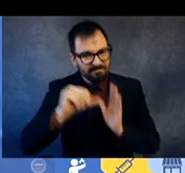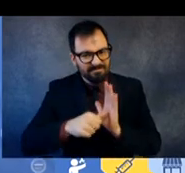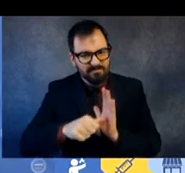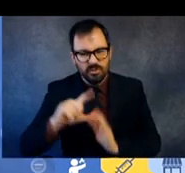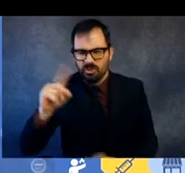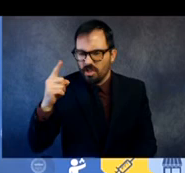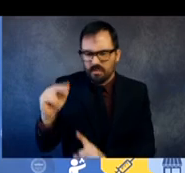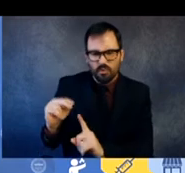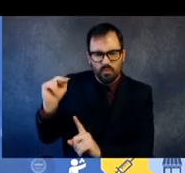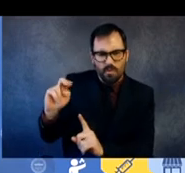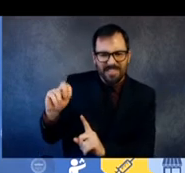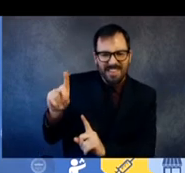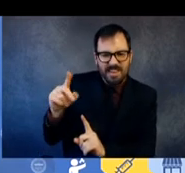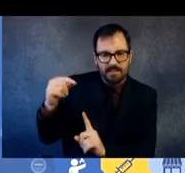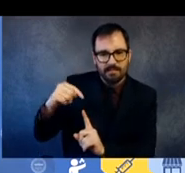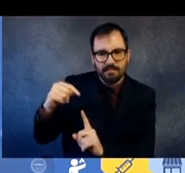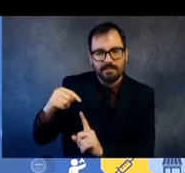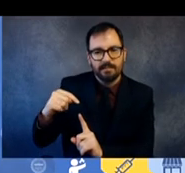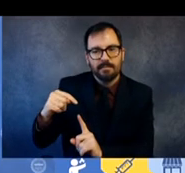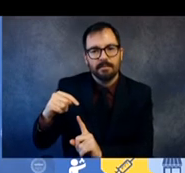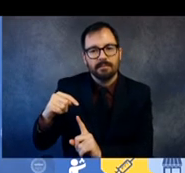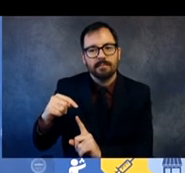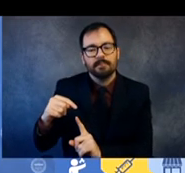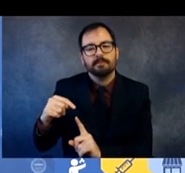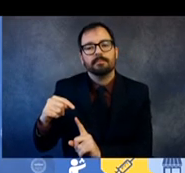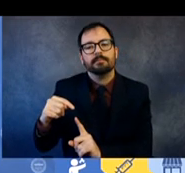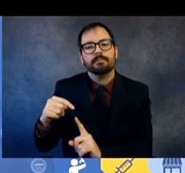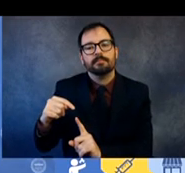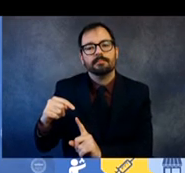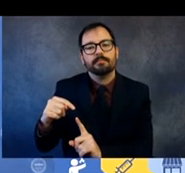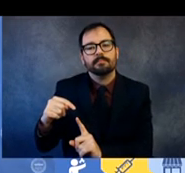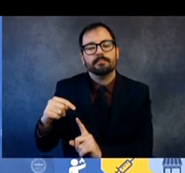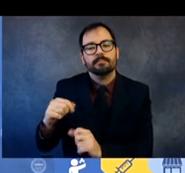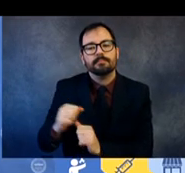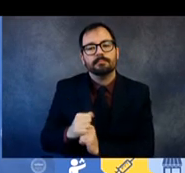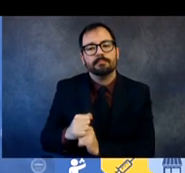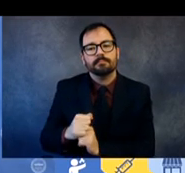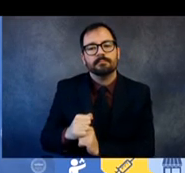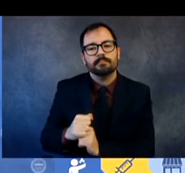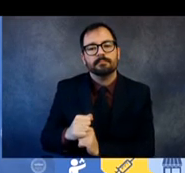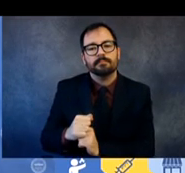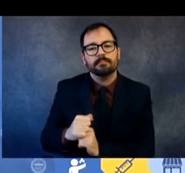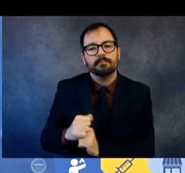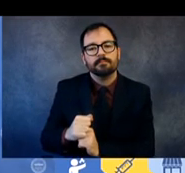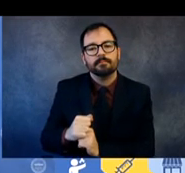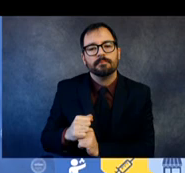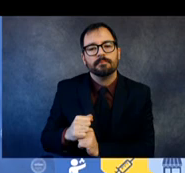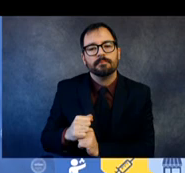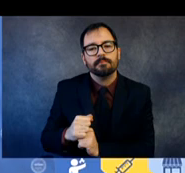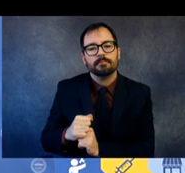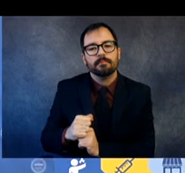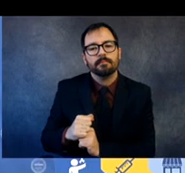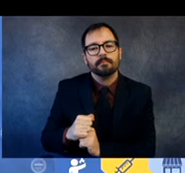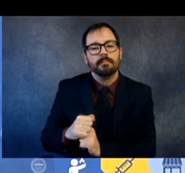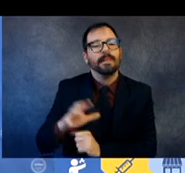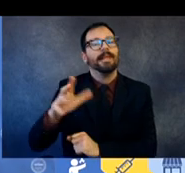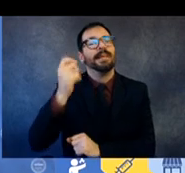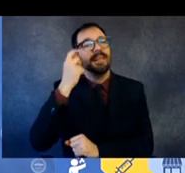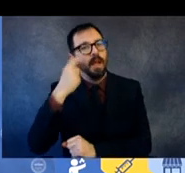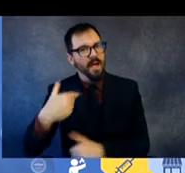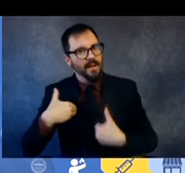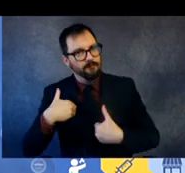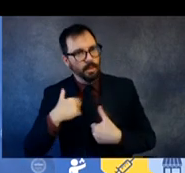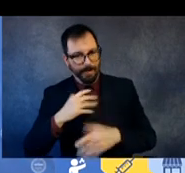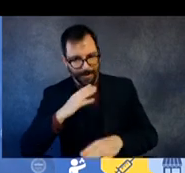build out that's required. It's not in the north end when we had barriers, we had actually physical barriers. It's not just tables and kind